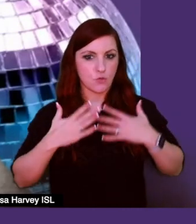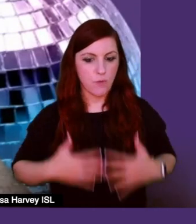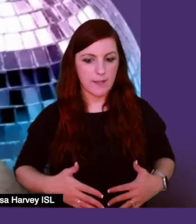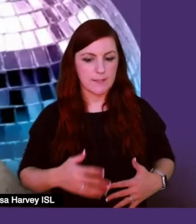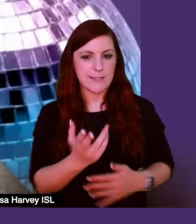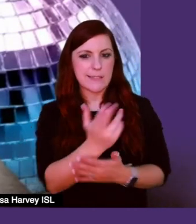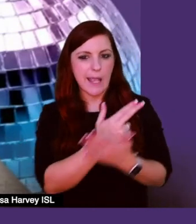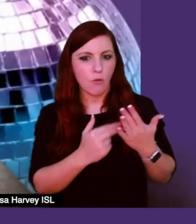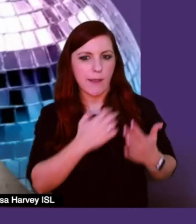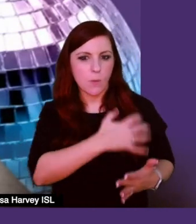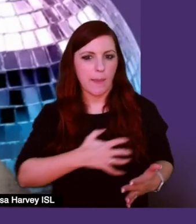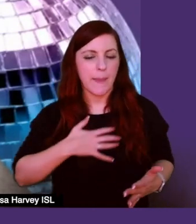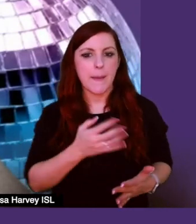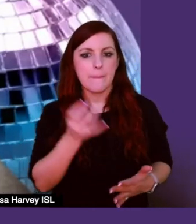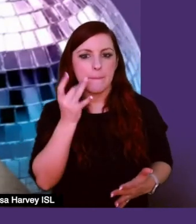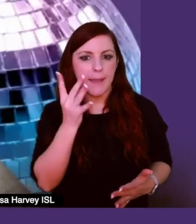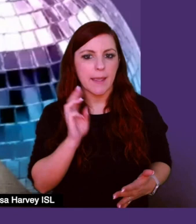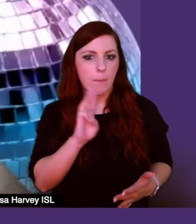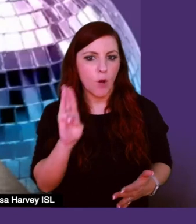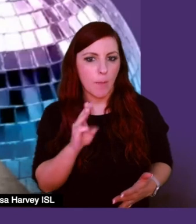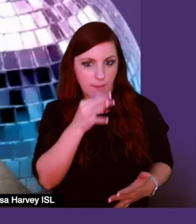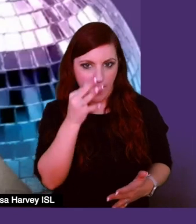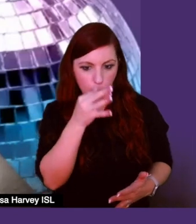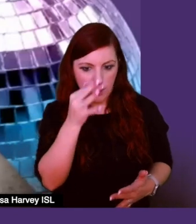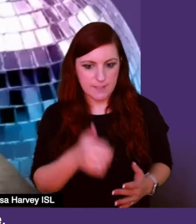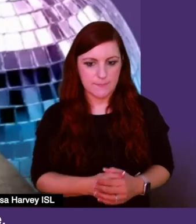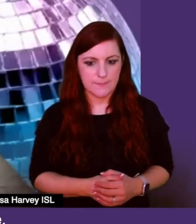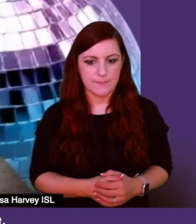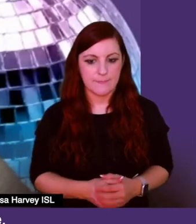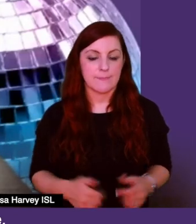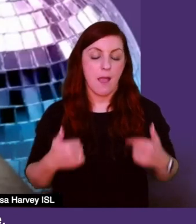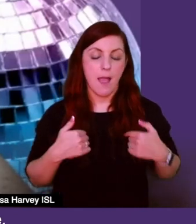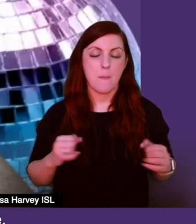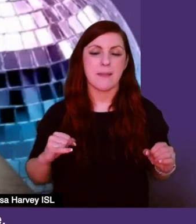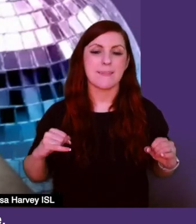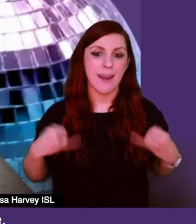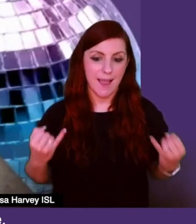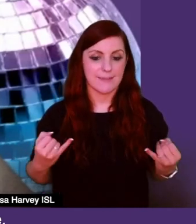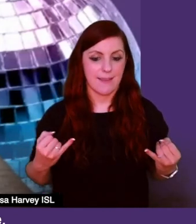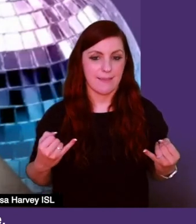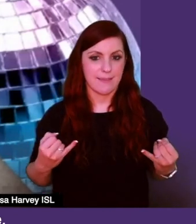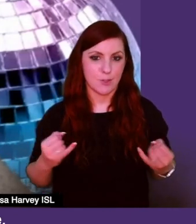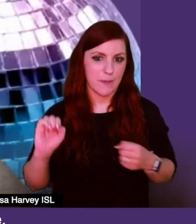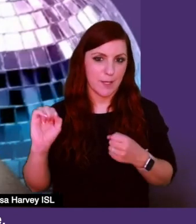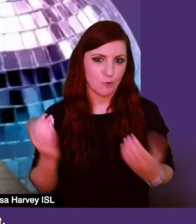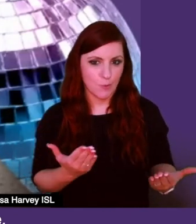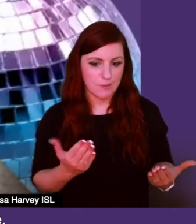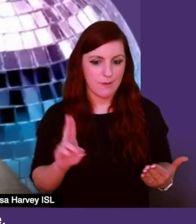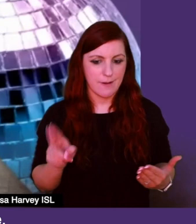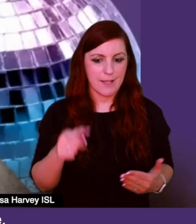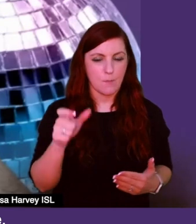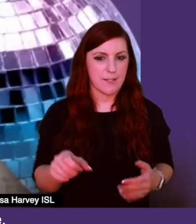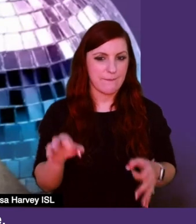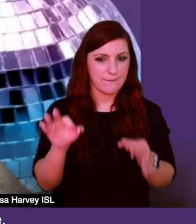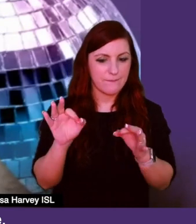dress decorated with pink and purple flowers. I'm delighted to be introducing